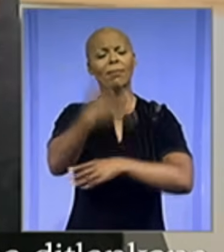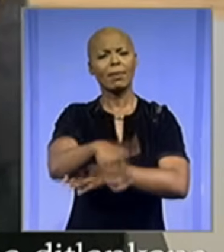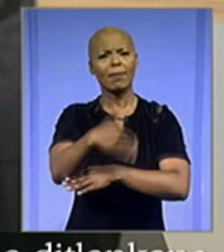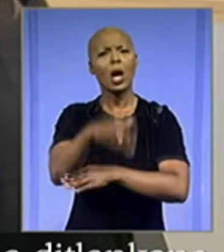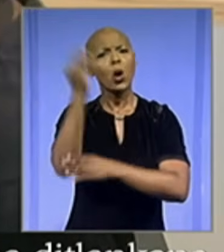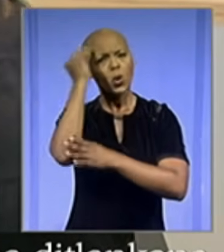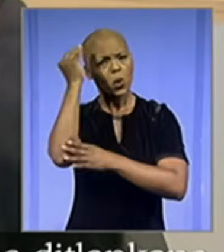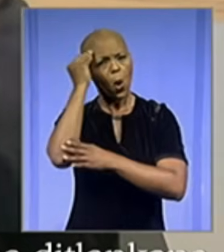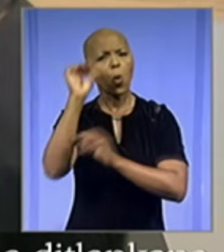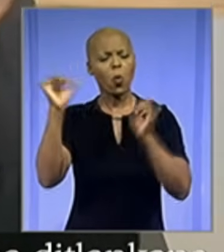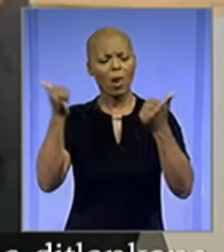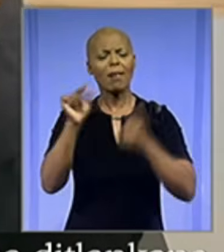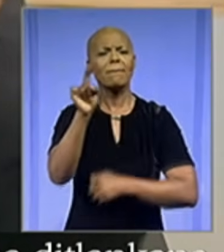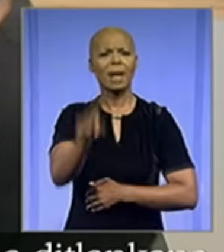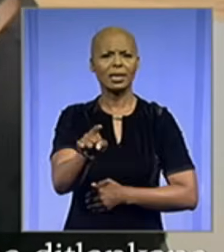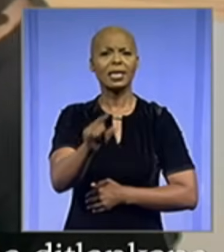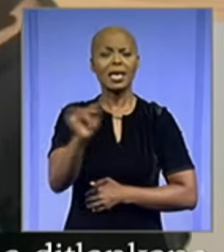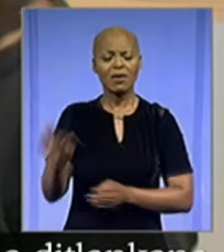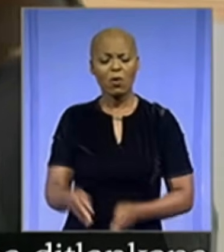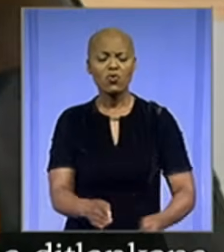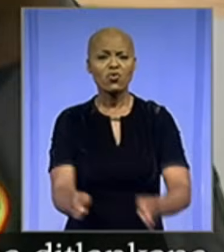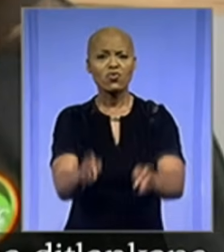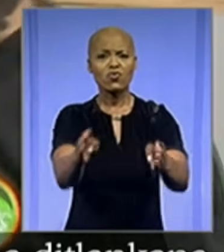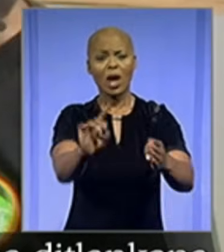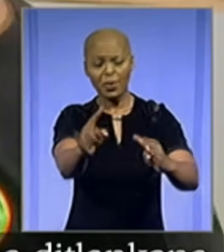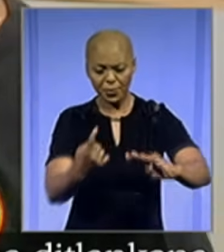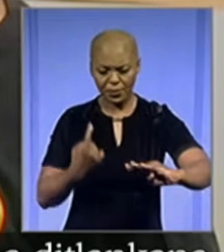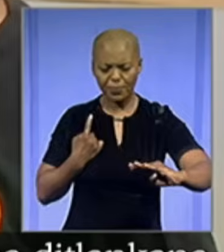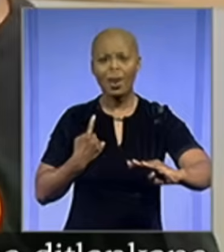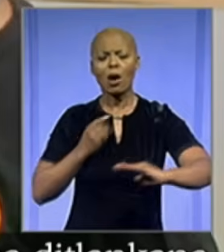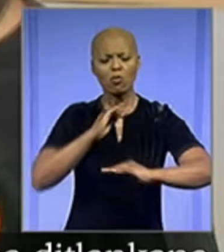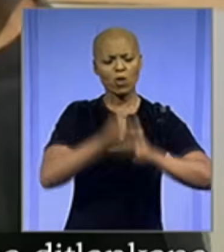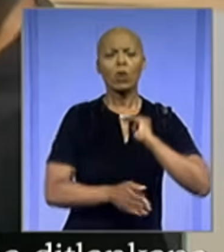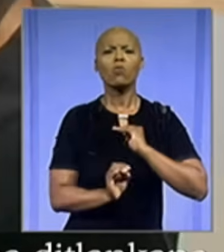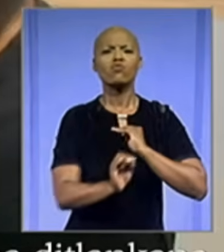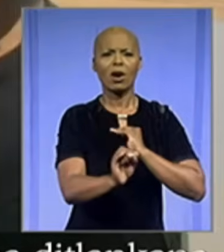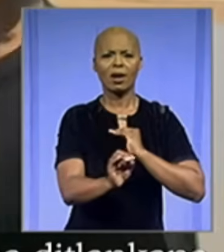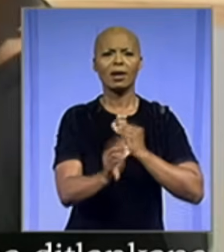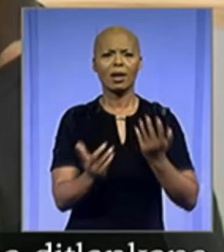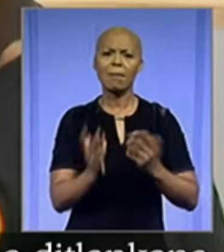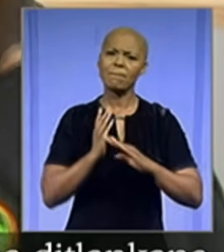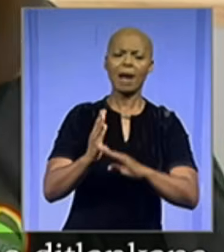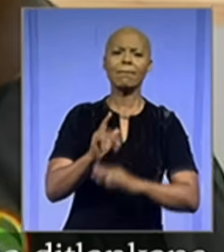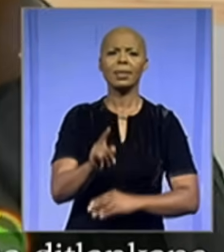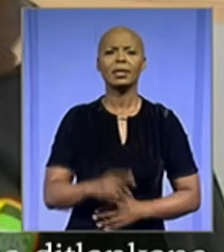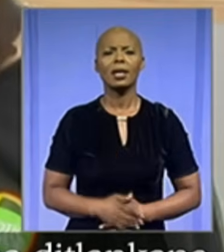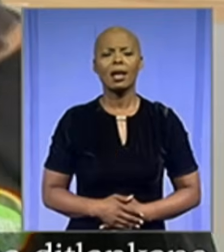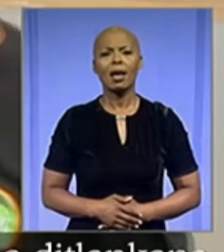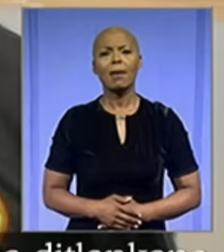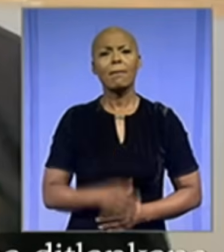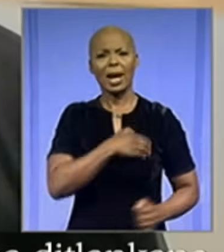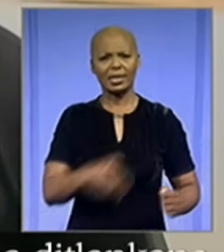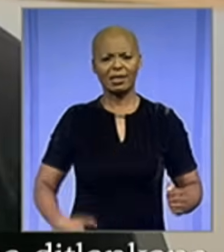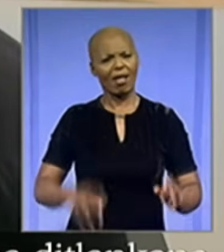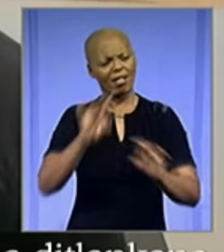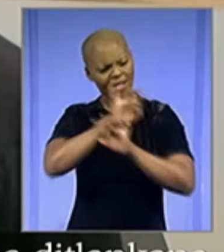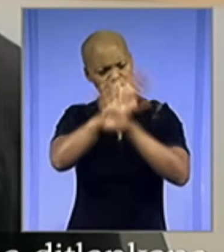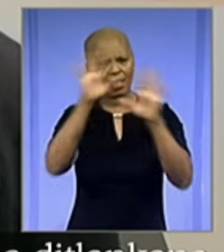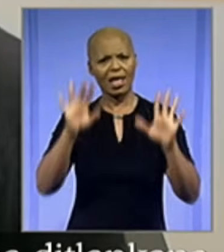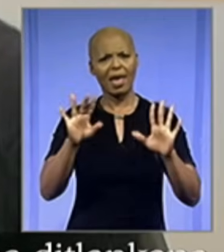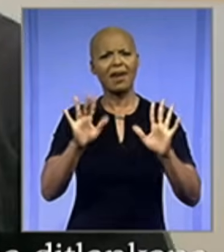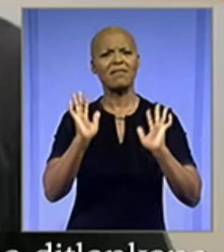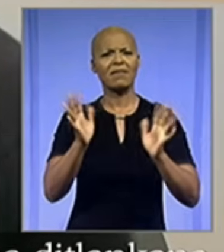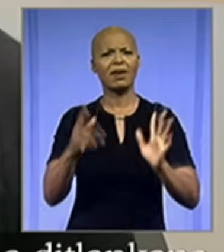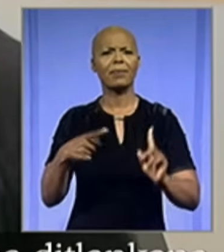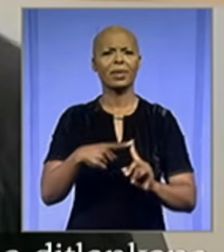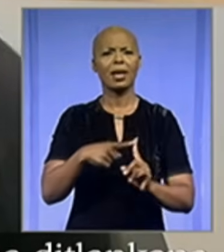this river line is protected. You need to build a wall here. And our president has been clear, Getting McKenzie,